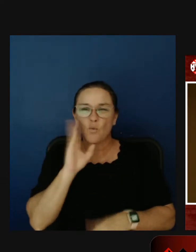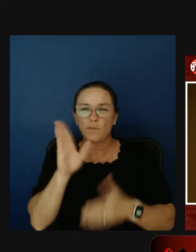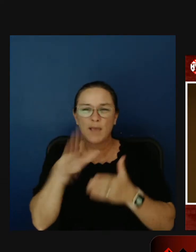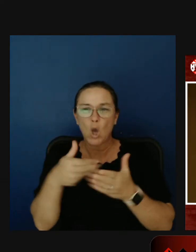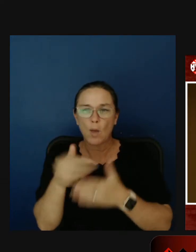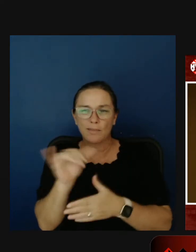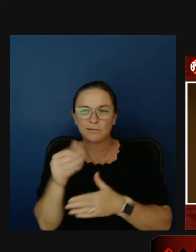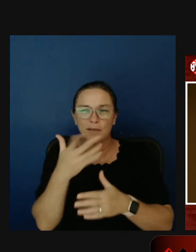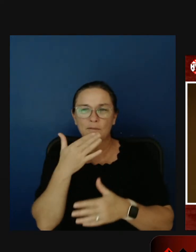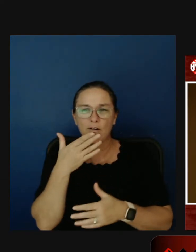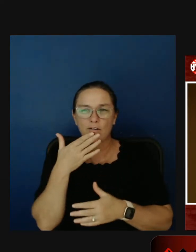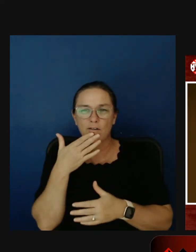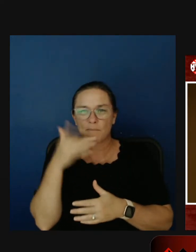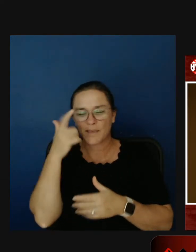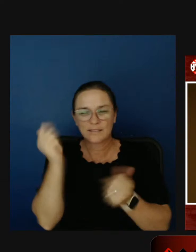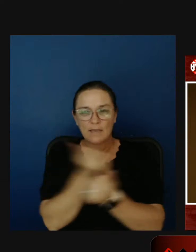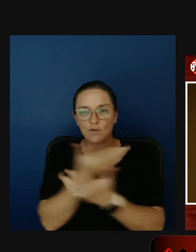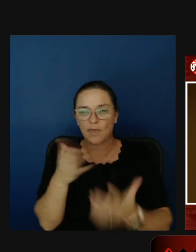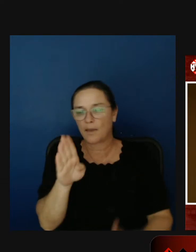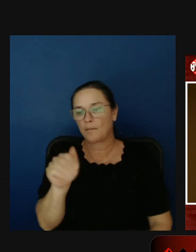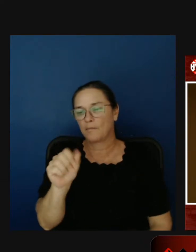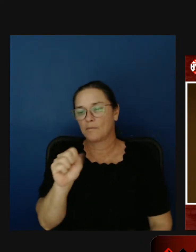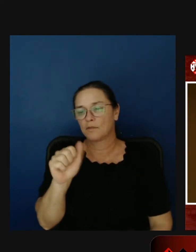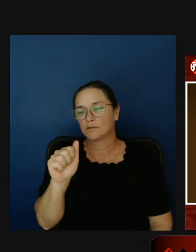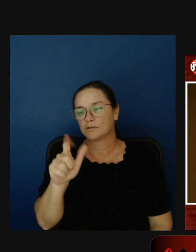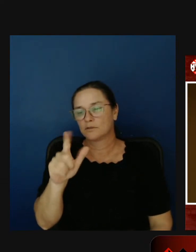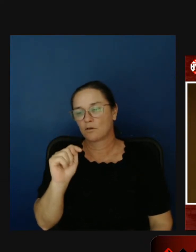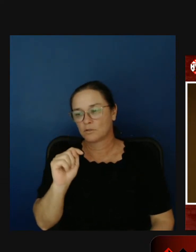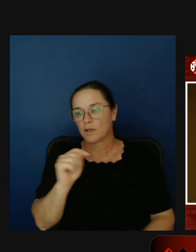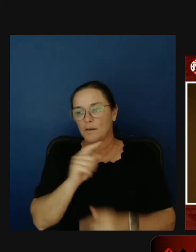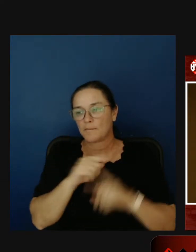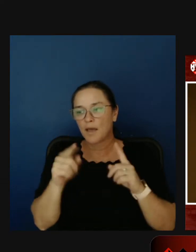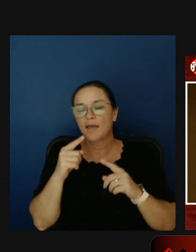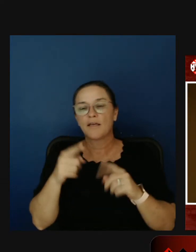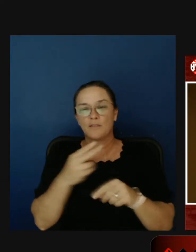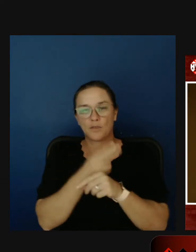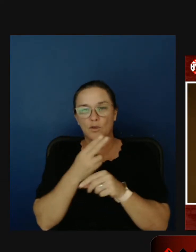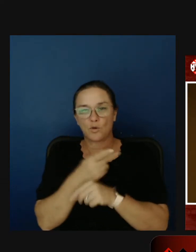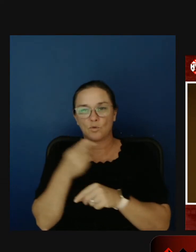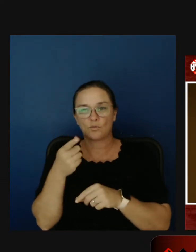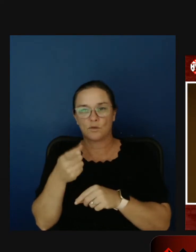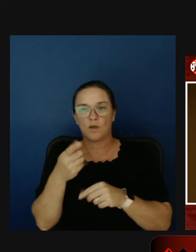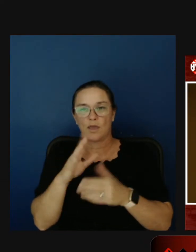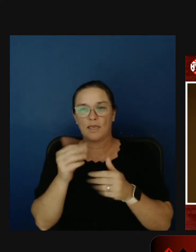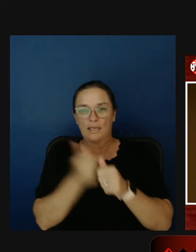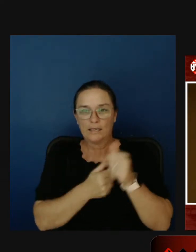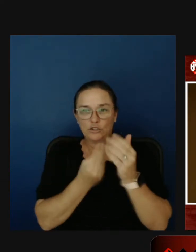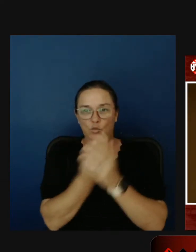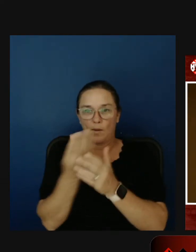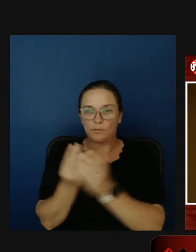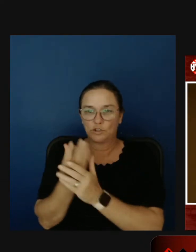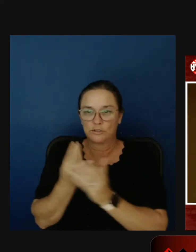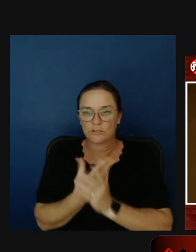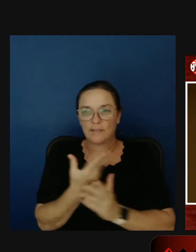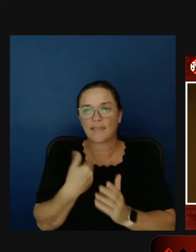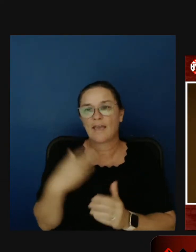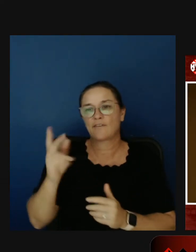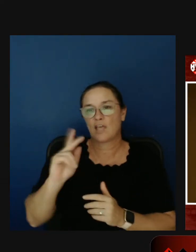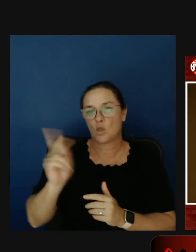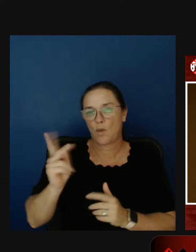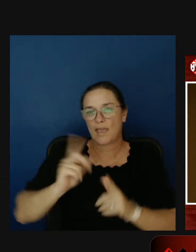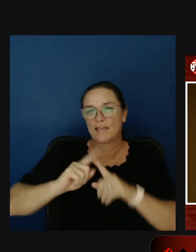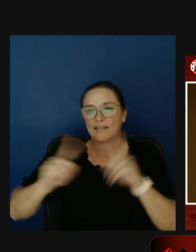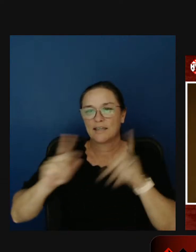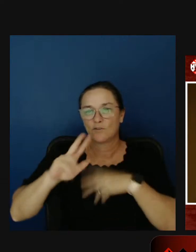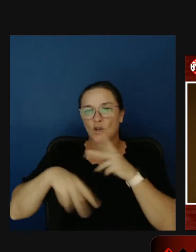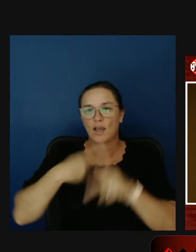almost everything is basalt. But they did this by eruption. And to make it easier to read, they've got Kilauea in different shades of